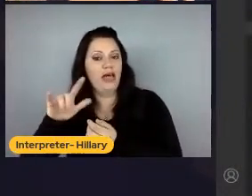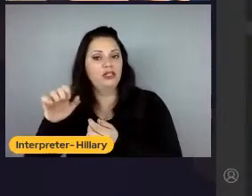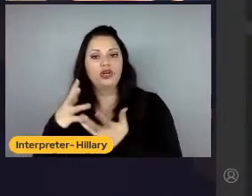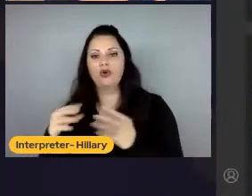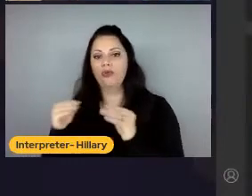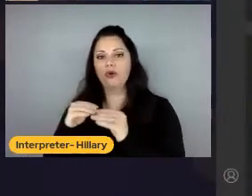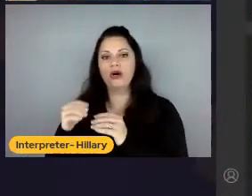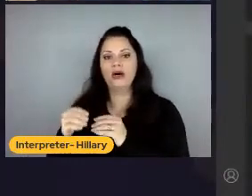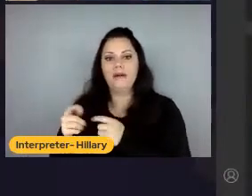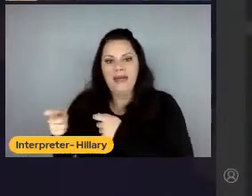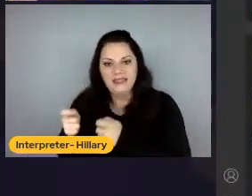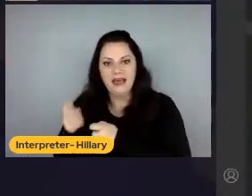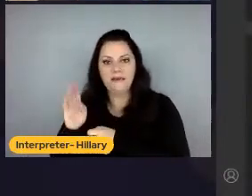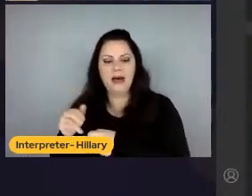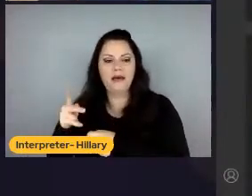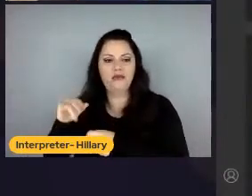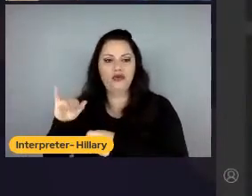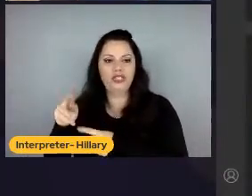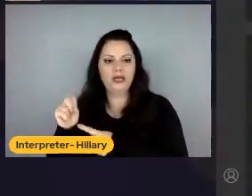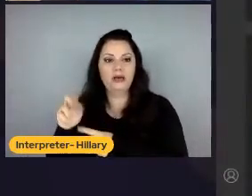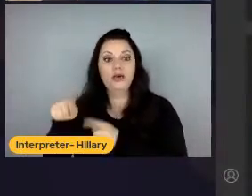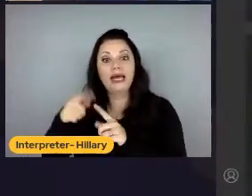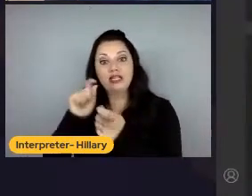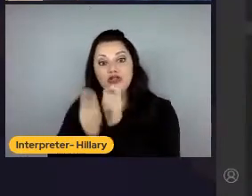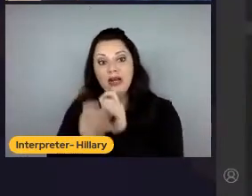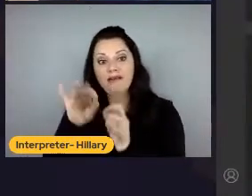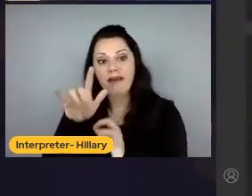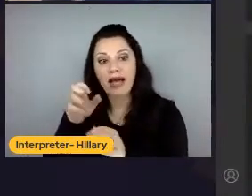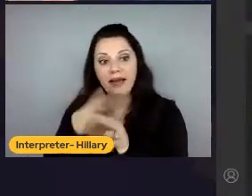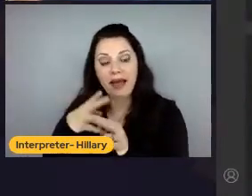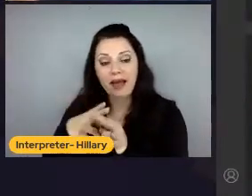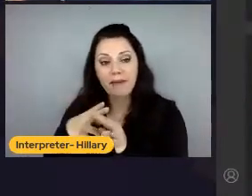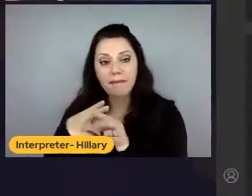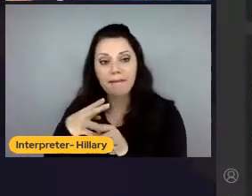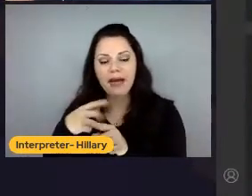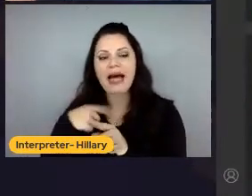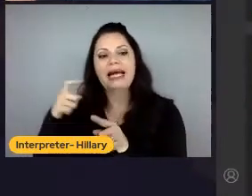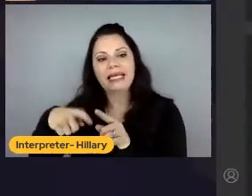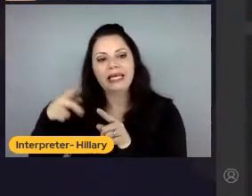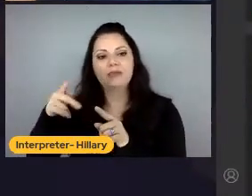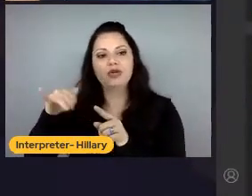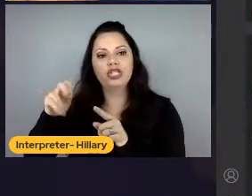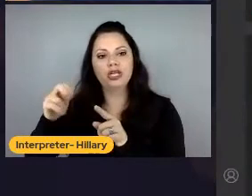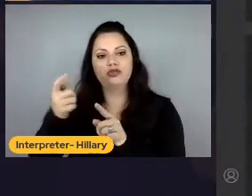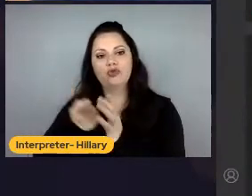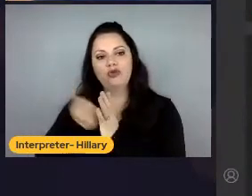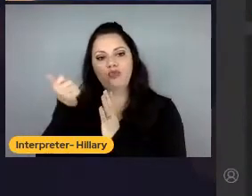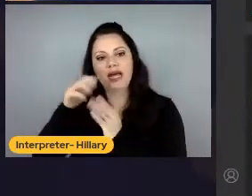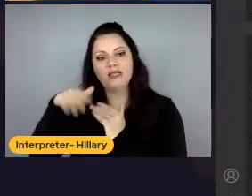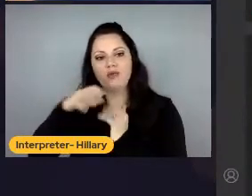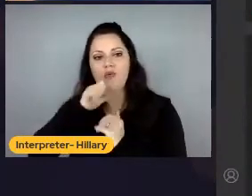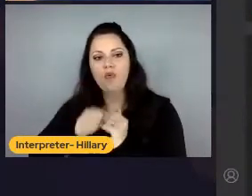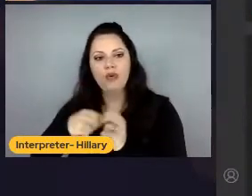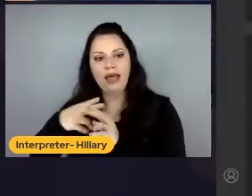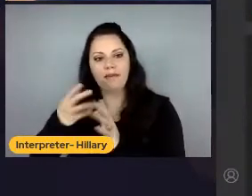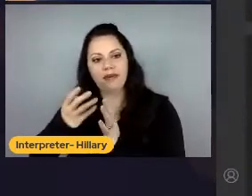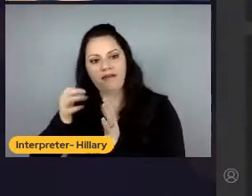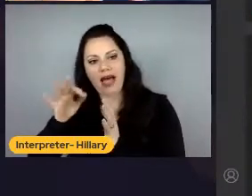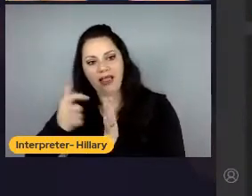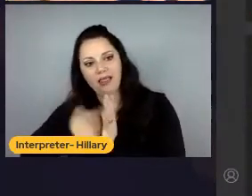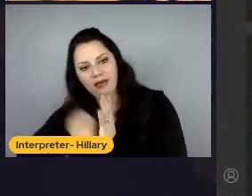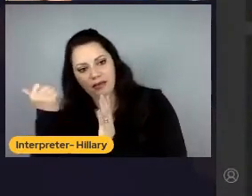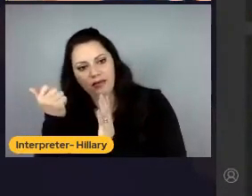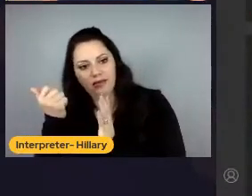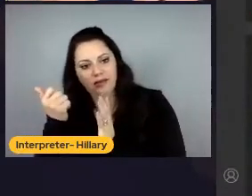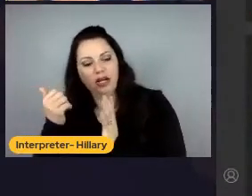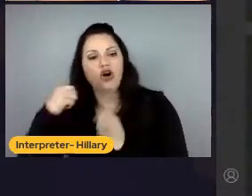by Projen. Because when I change this file name, for example, I need Projen to erase the old file and create a new file. And so